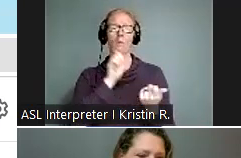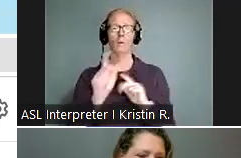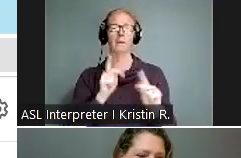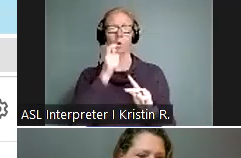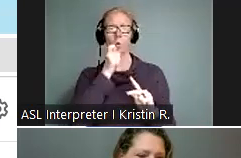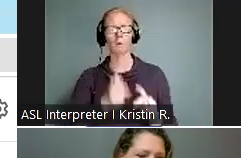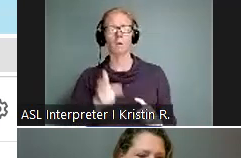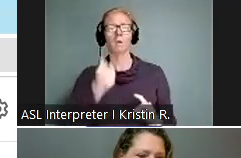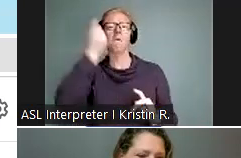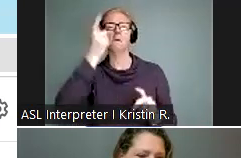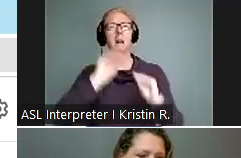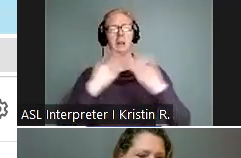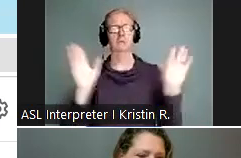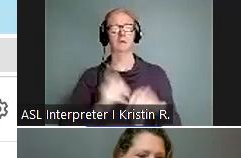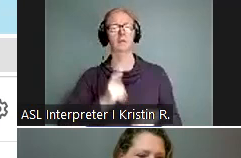digest.